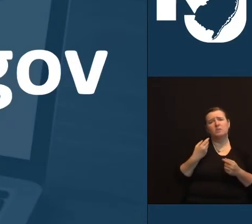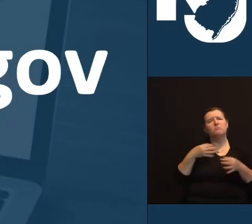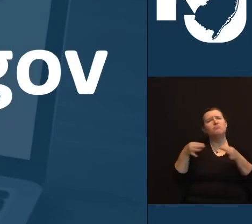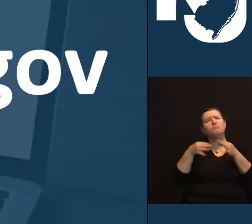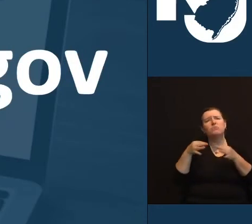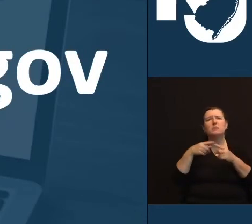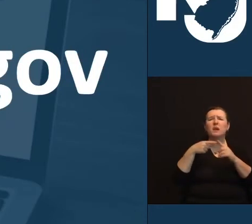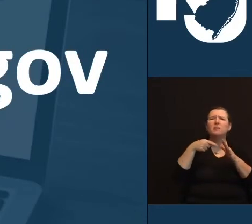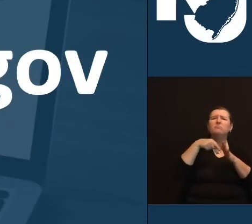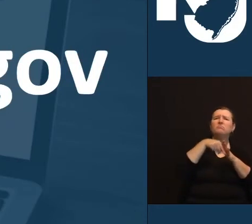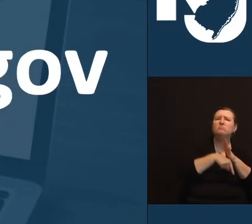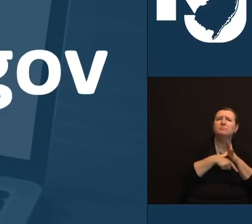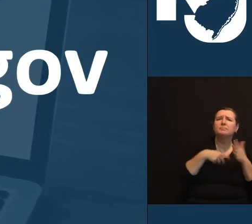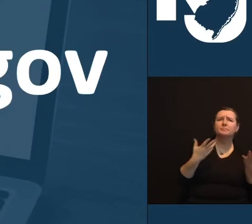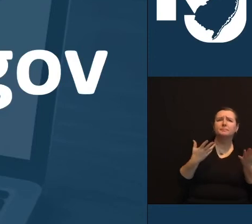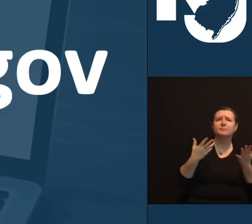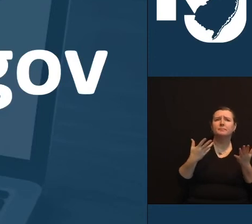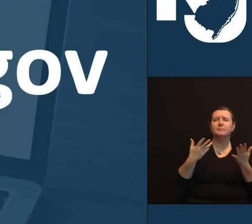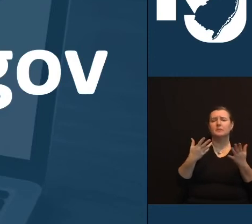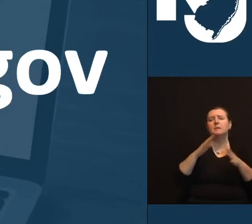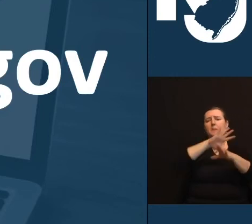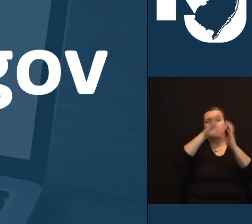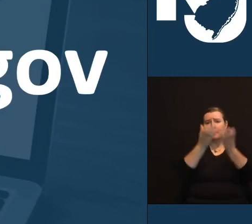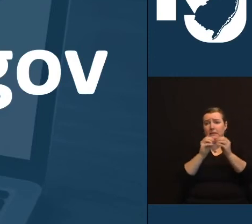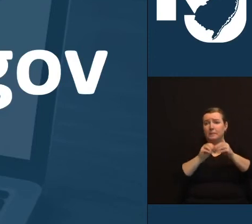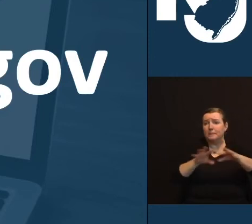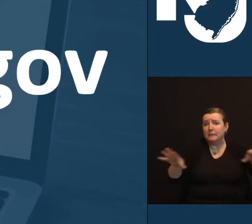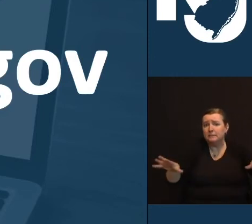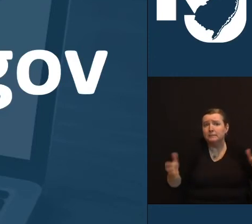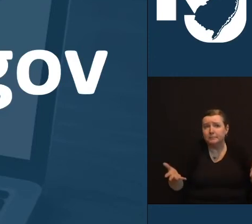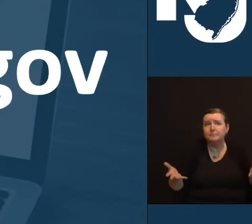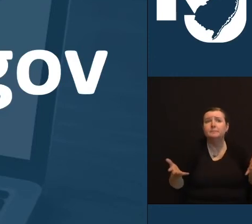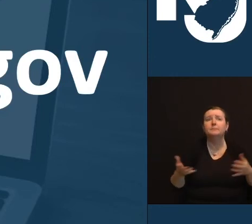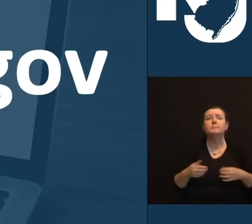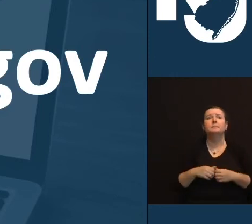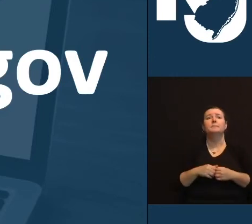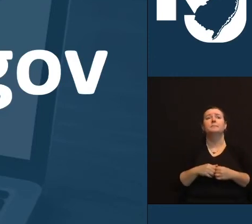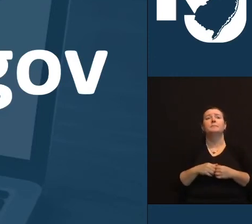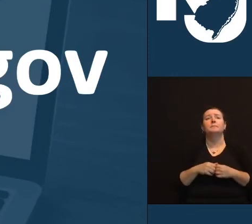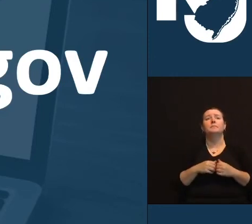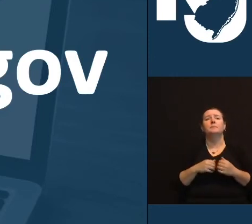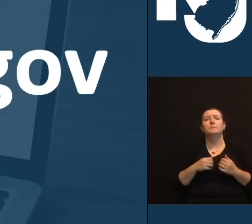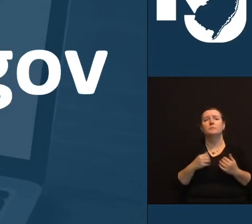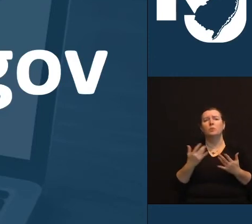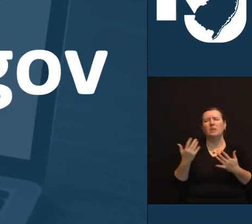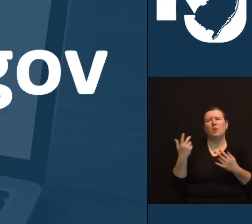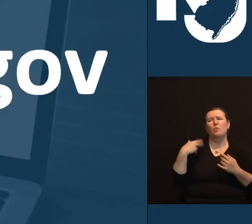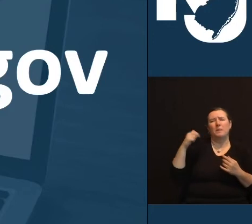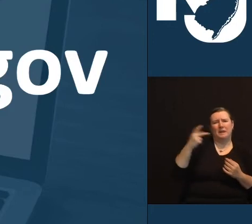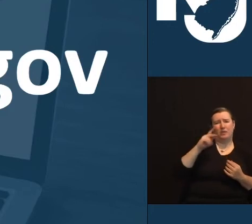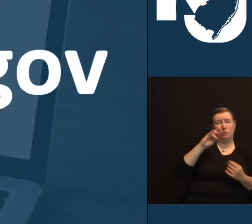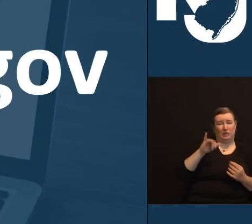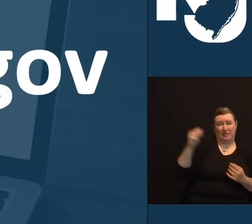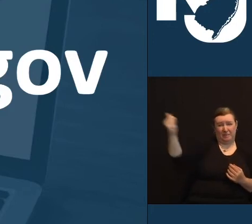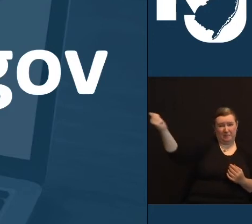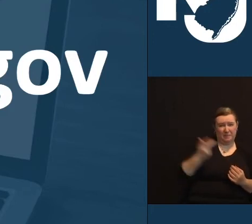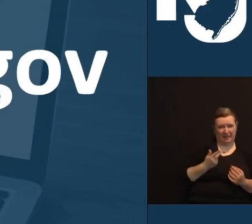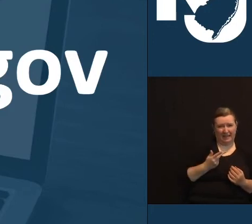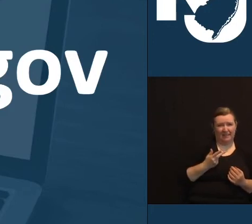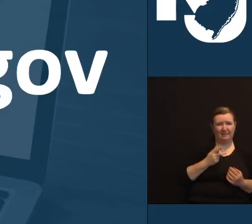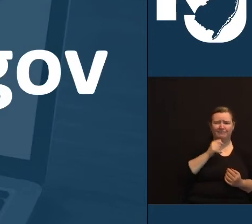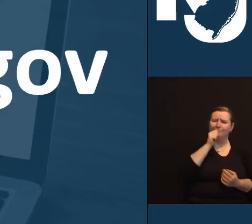modeling today, but I think we're going to wait until Judy is back with us to do that. So we hope you'll bear with us for a little while longer. But